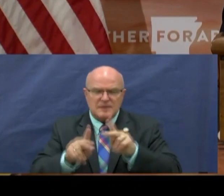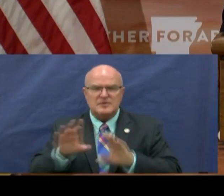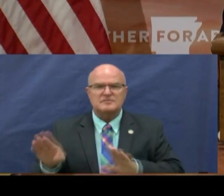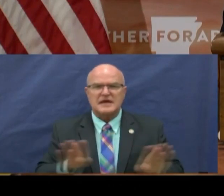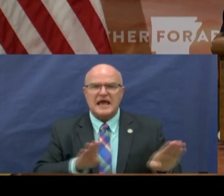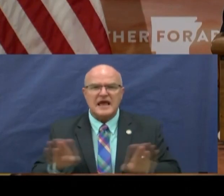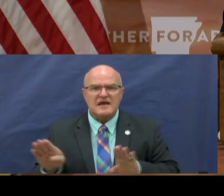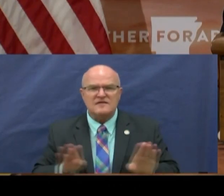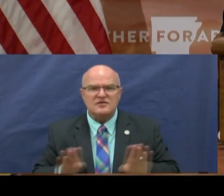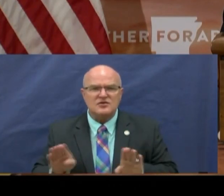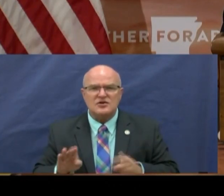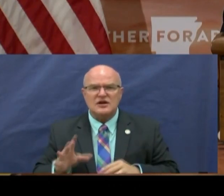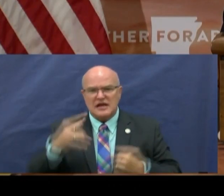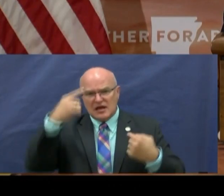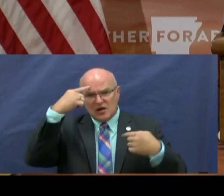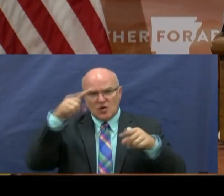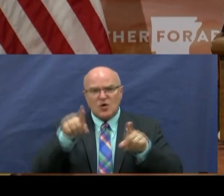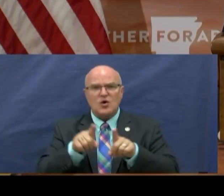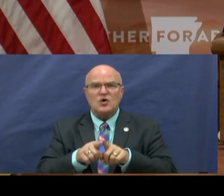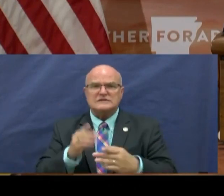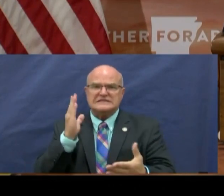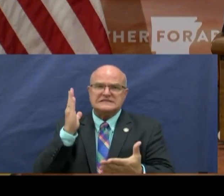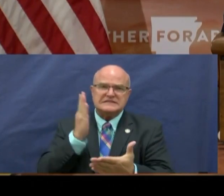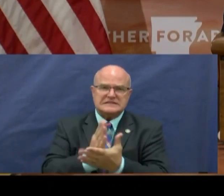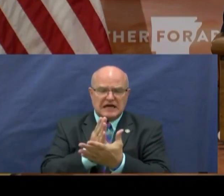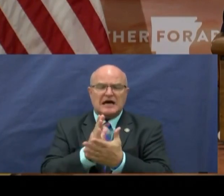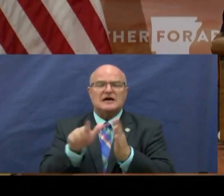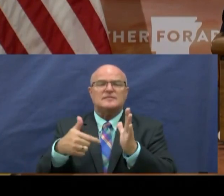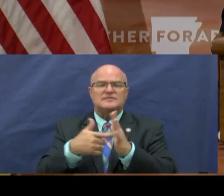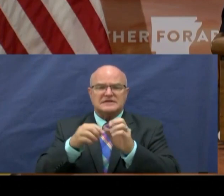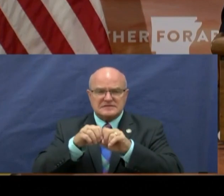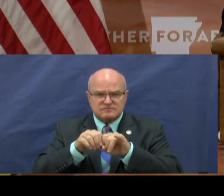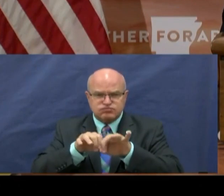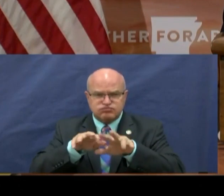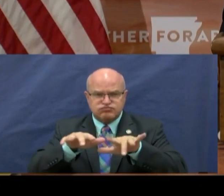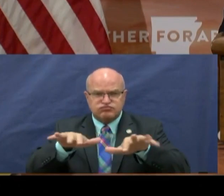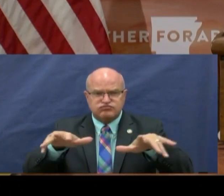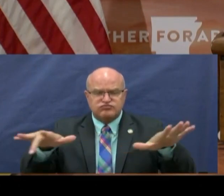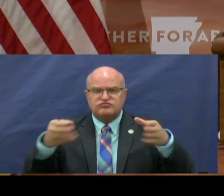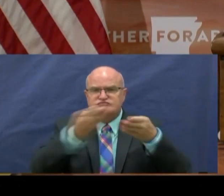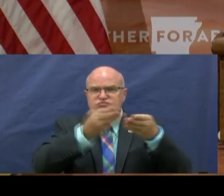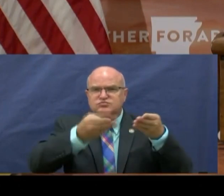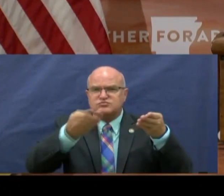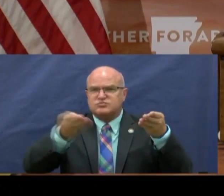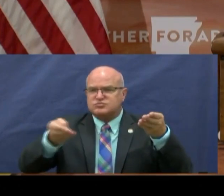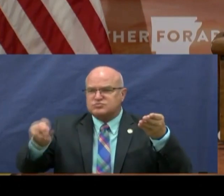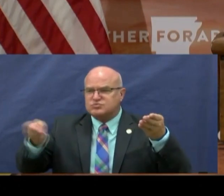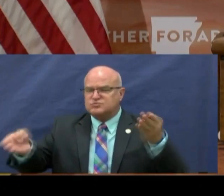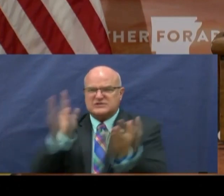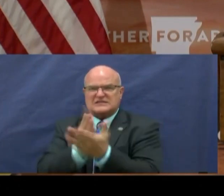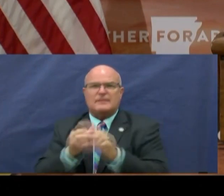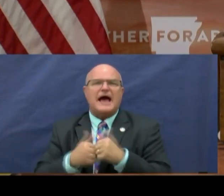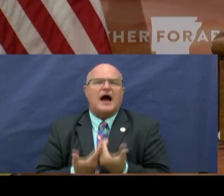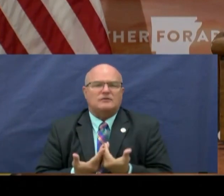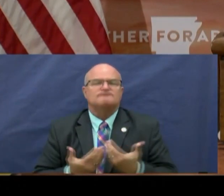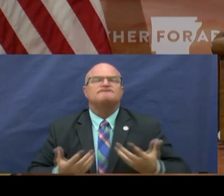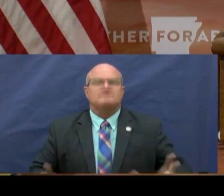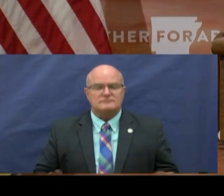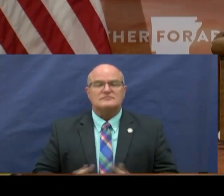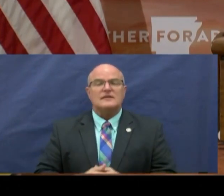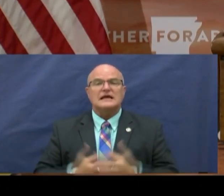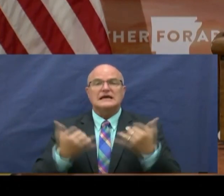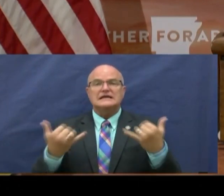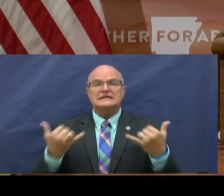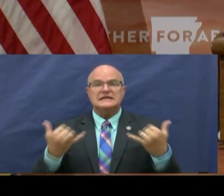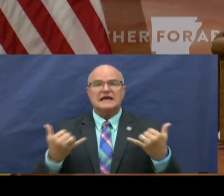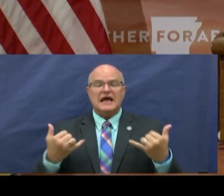behavior in order to stop the spread of the virus? And today, we are